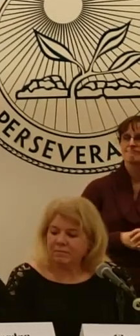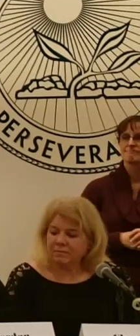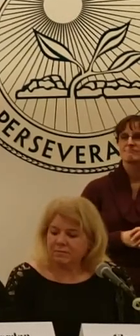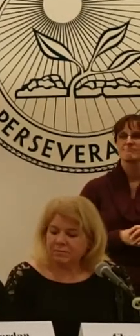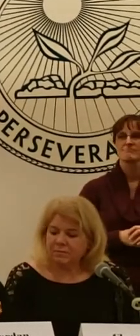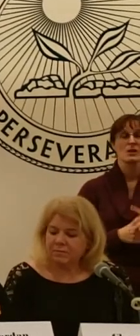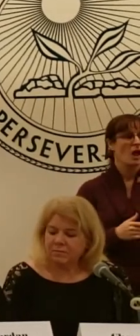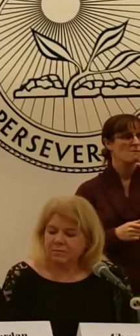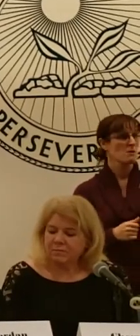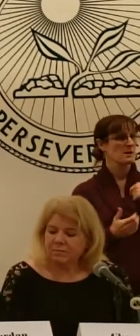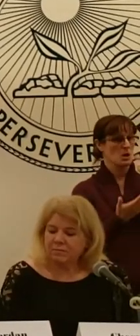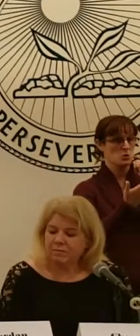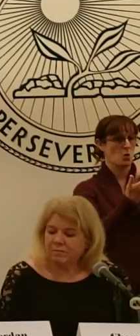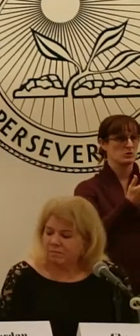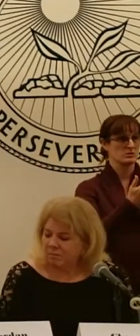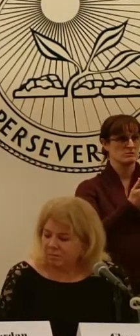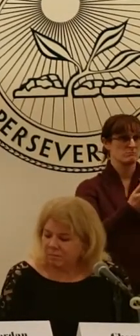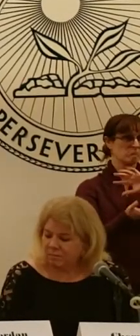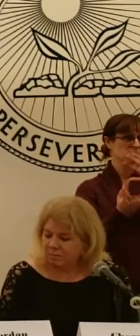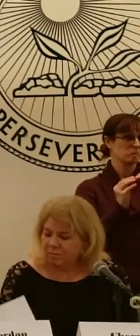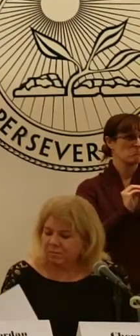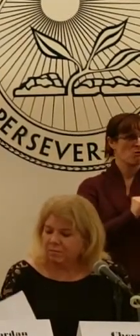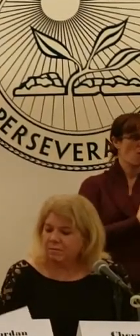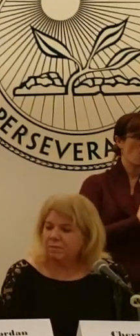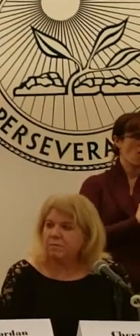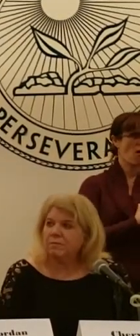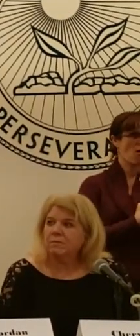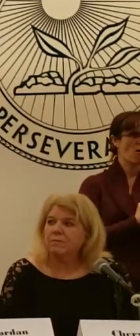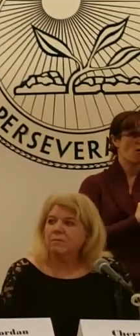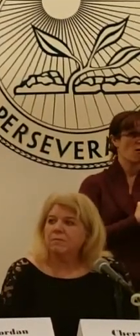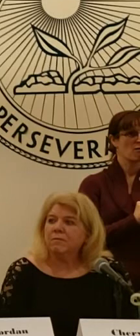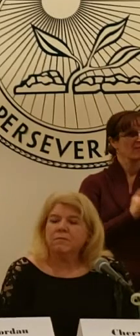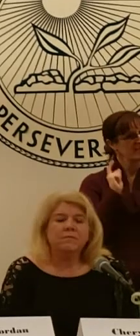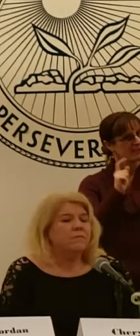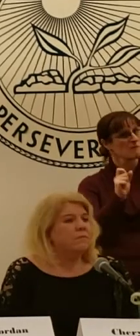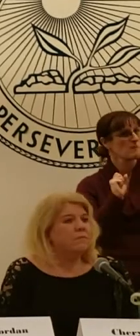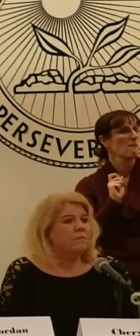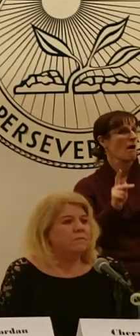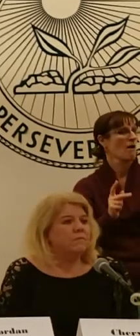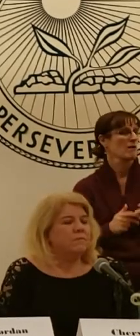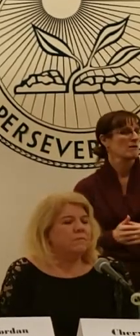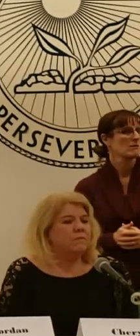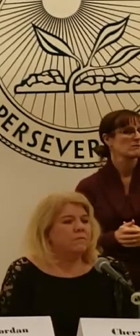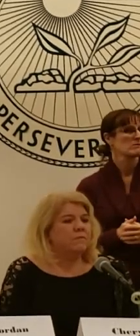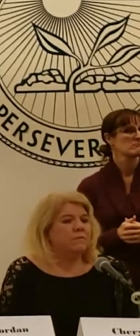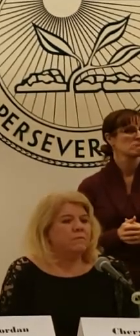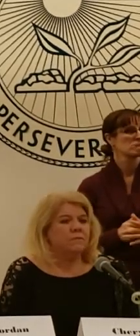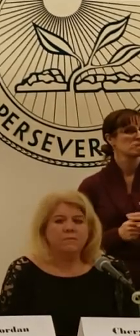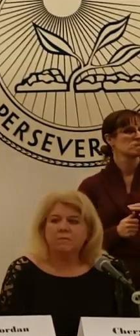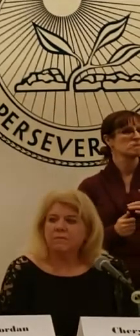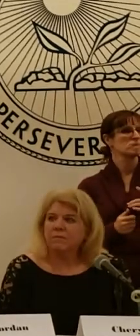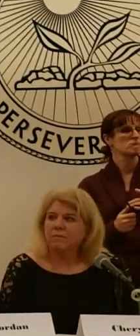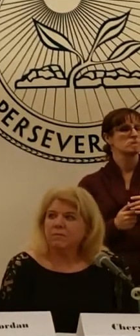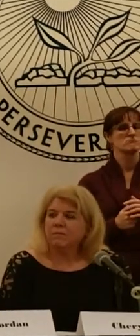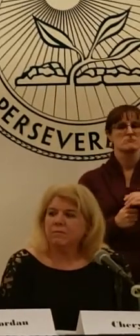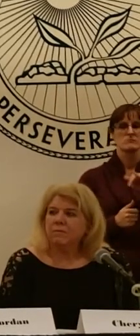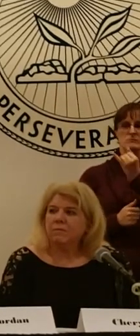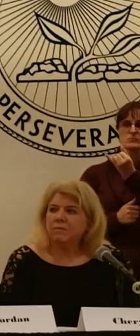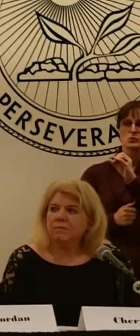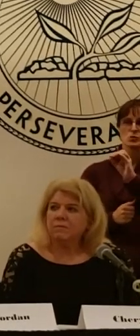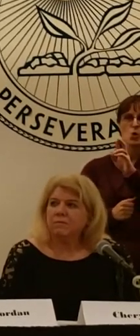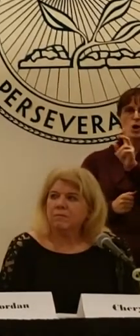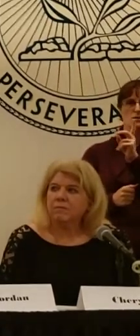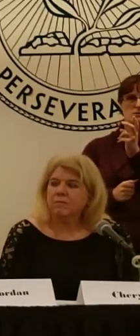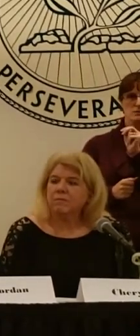things that stands out for me with all of them is that they all give back. And they're doing different things. Jordan and Tucker have been